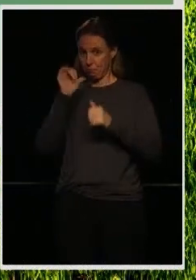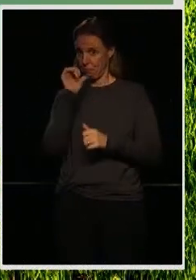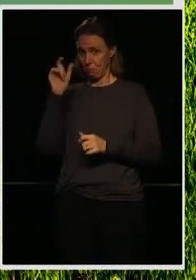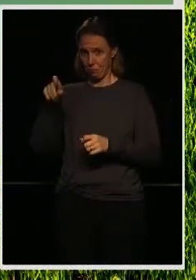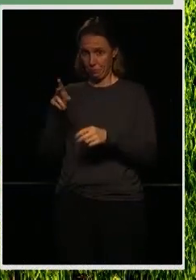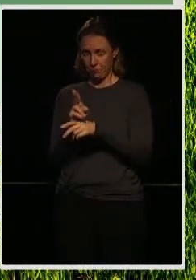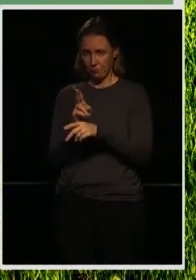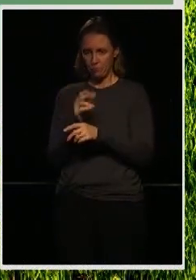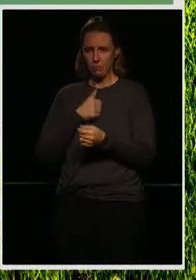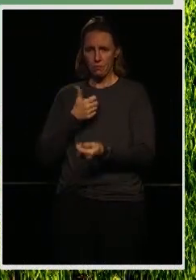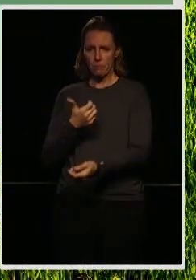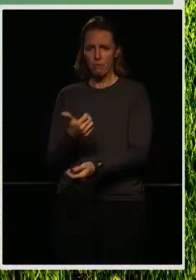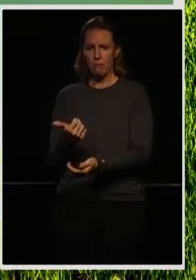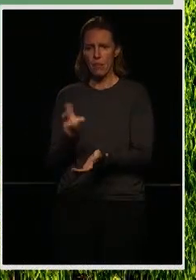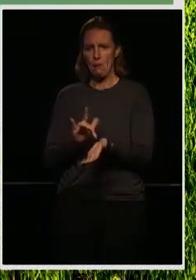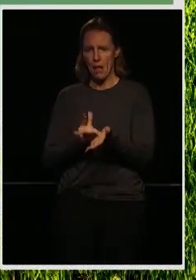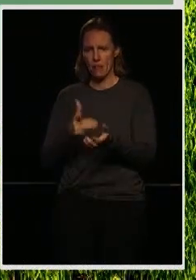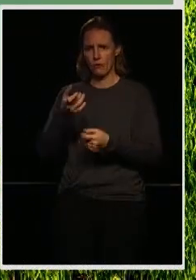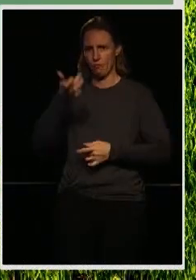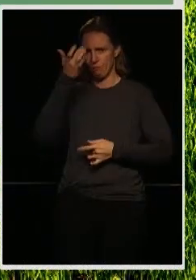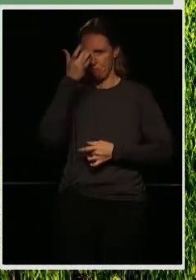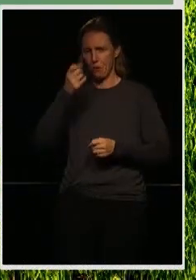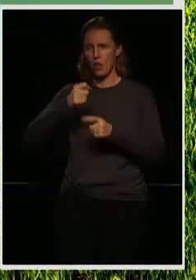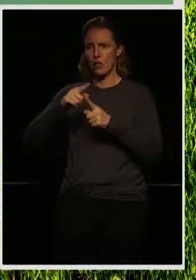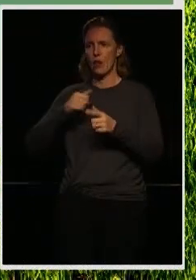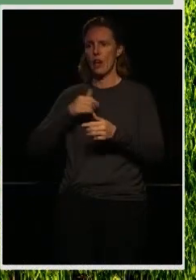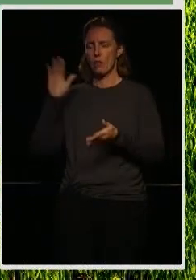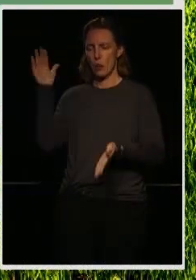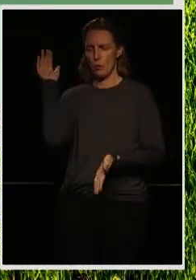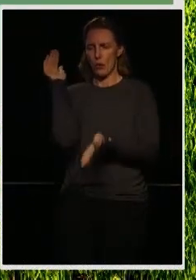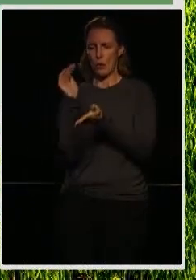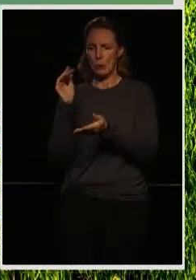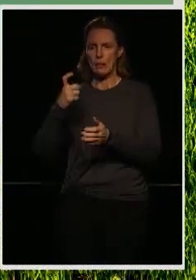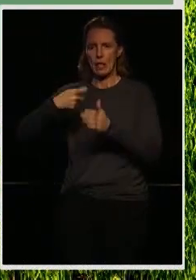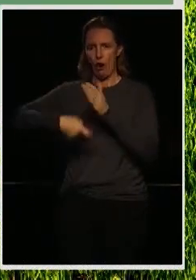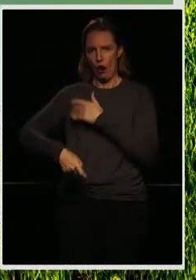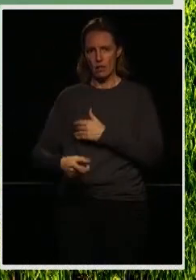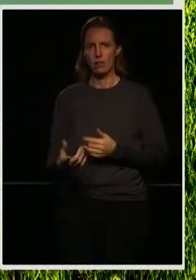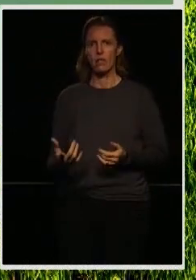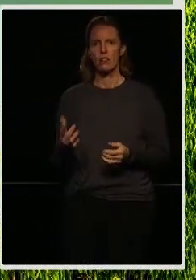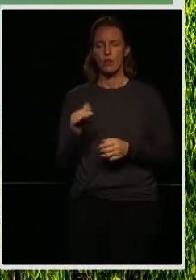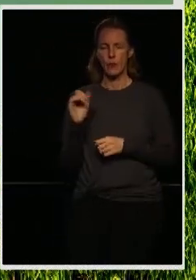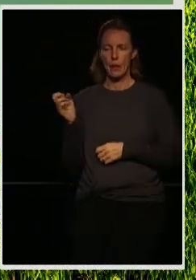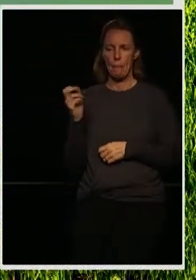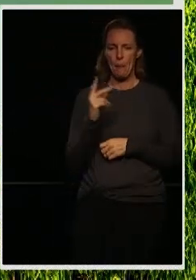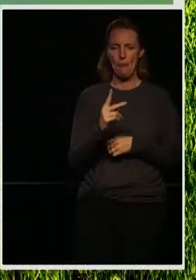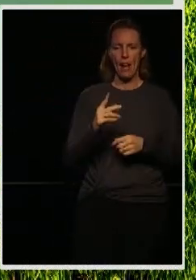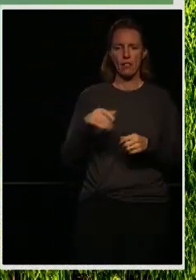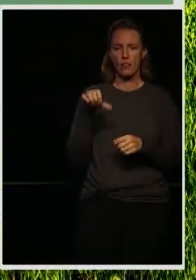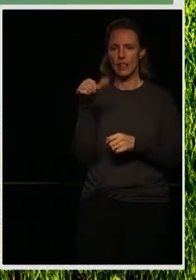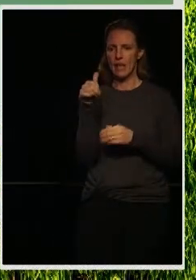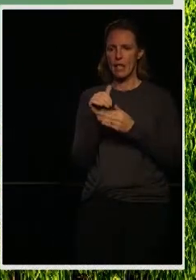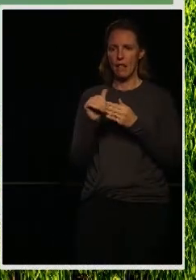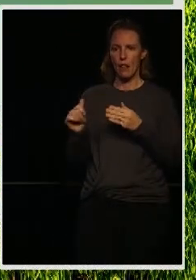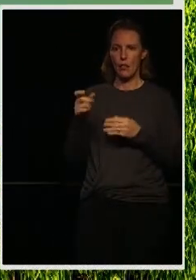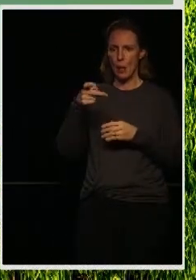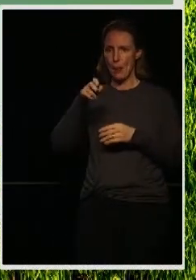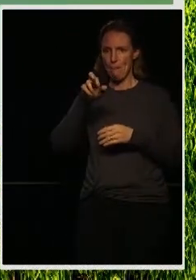to 60%. This provides a return on investment of $10 per cow per